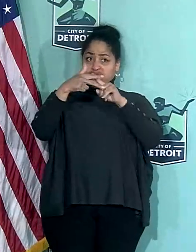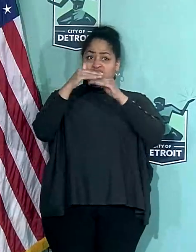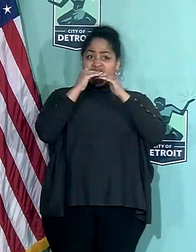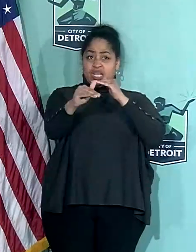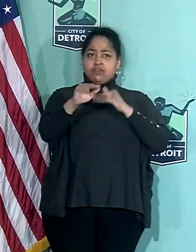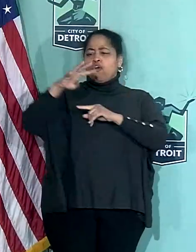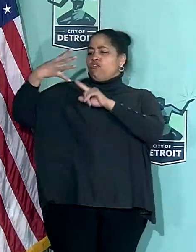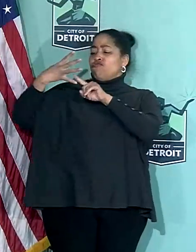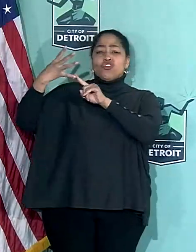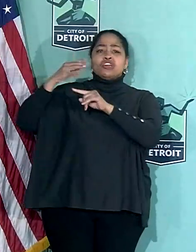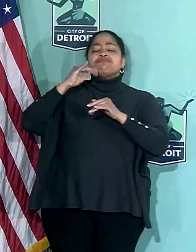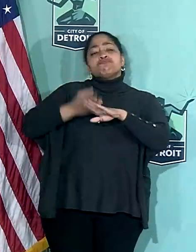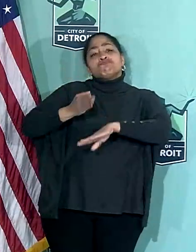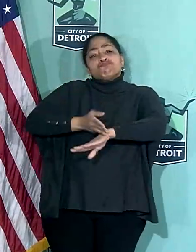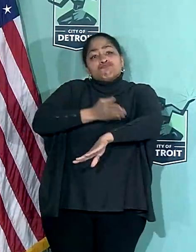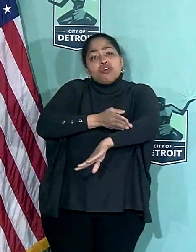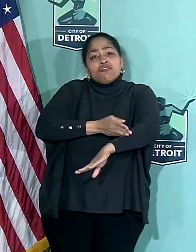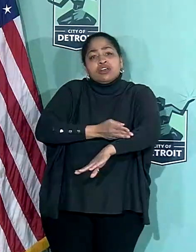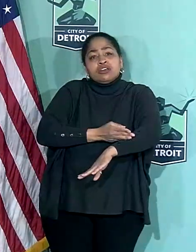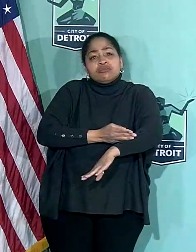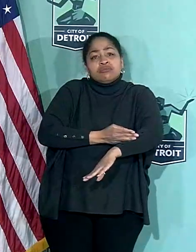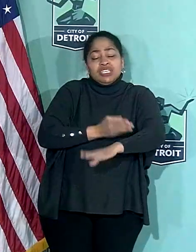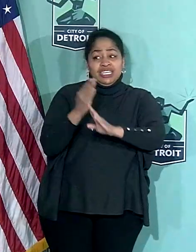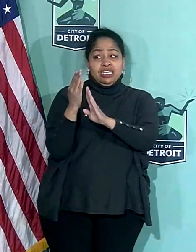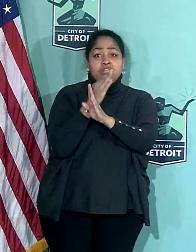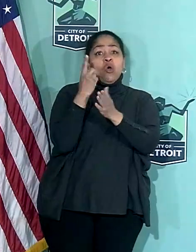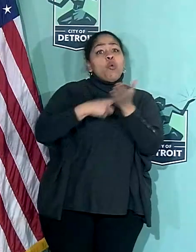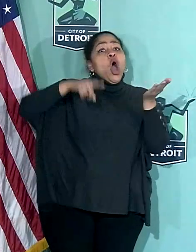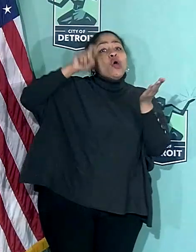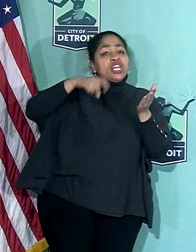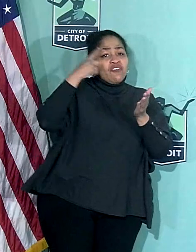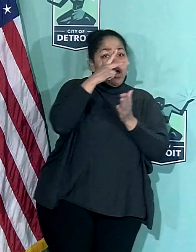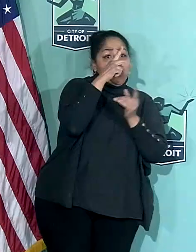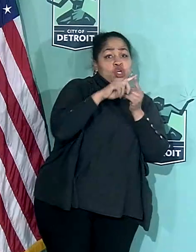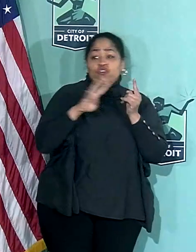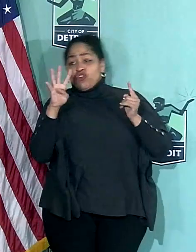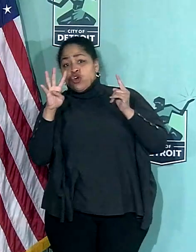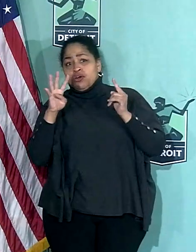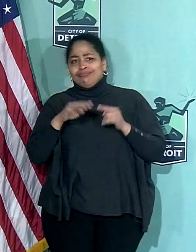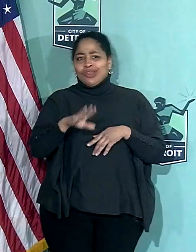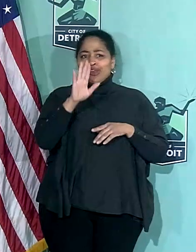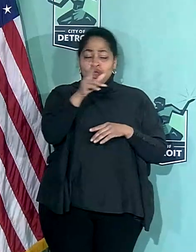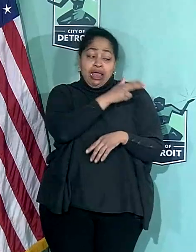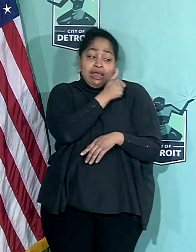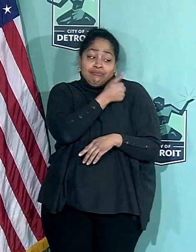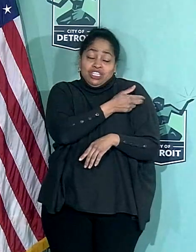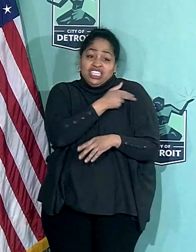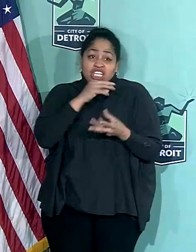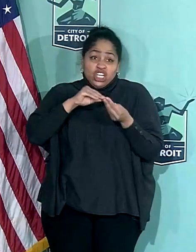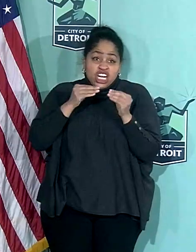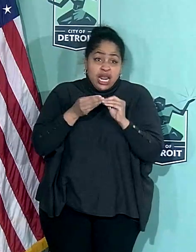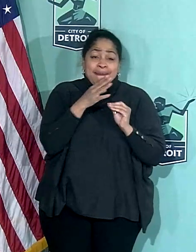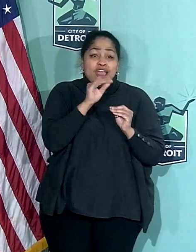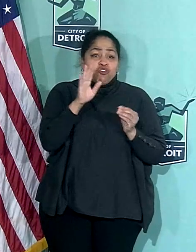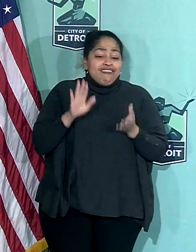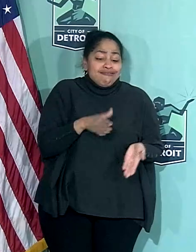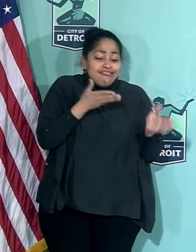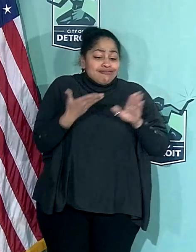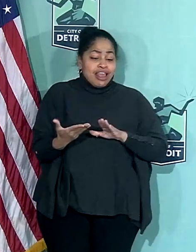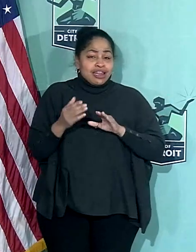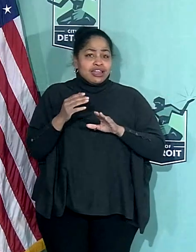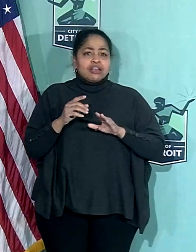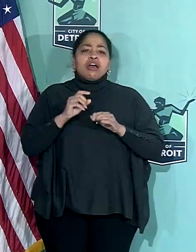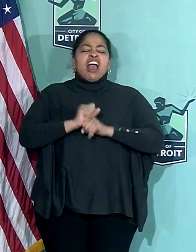Here's the standard for when you move from 3 to 4. Your cases, your hospitalizations, and your deaths are